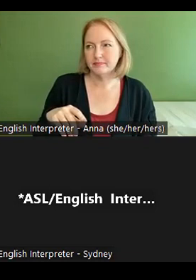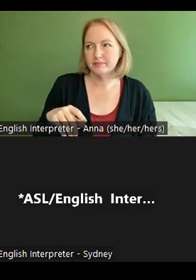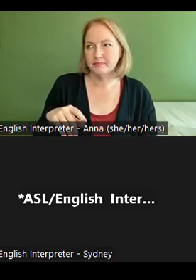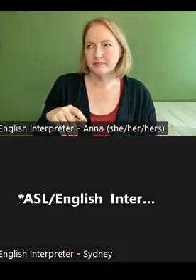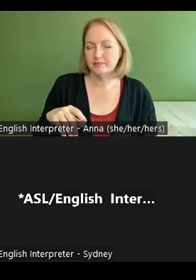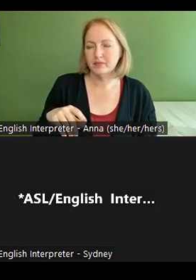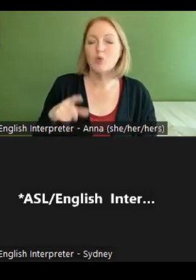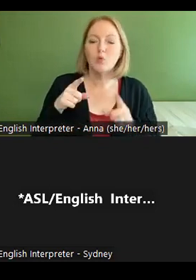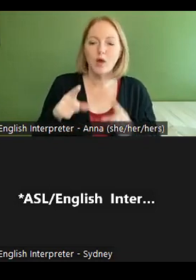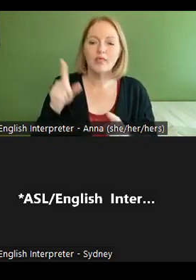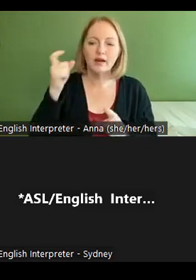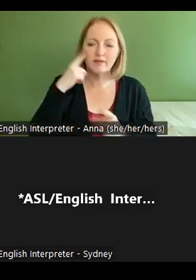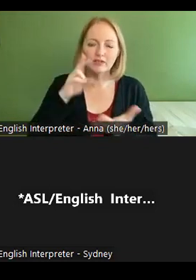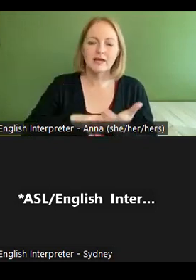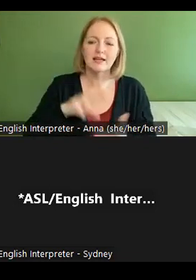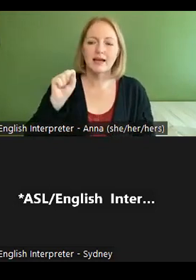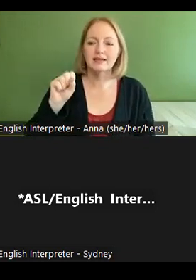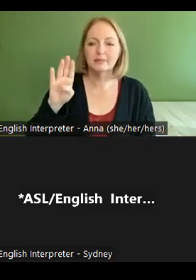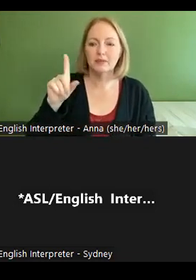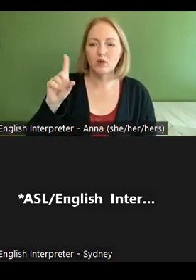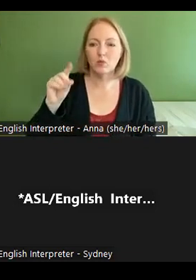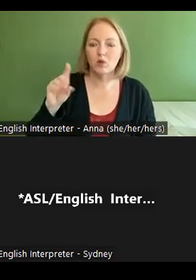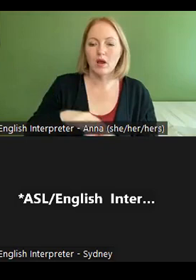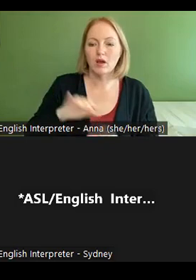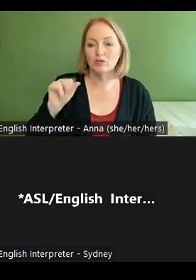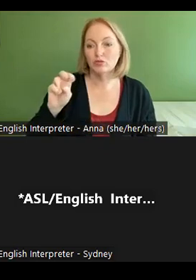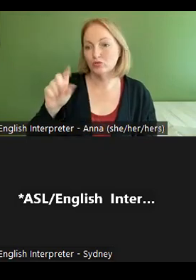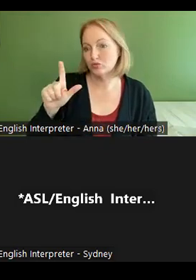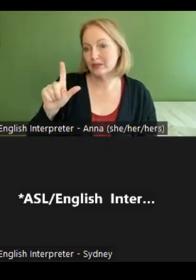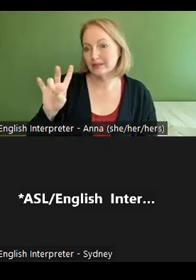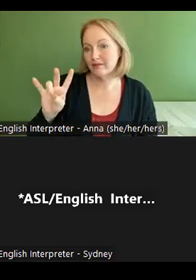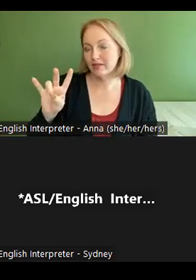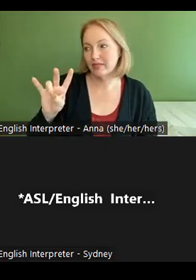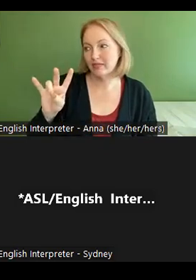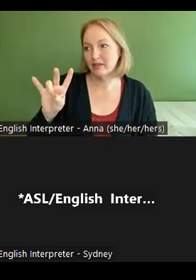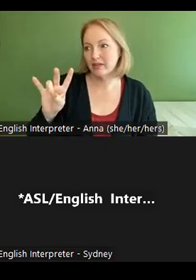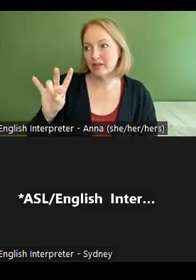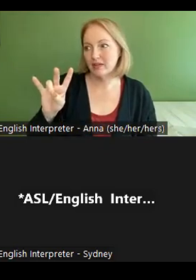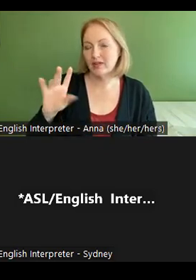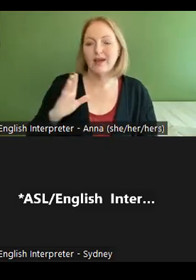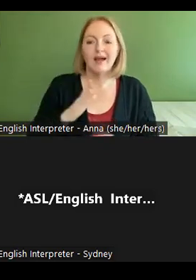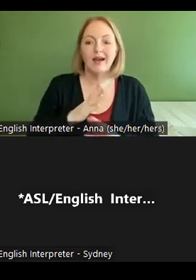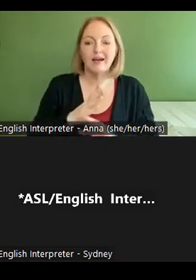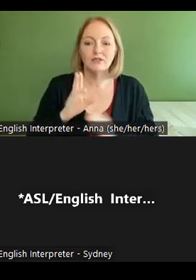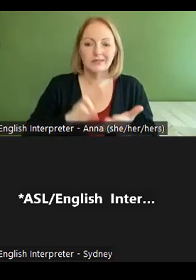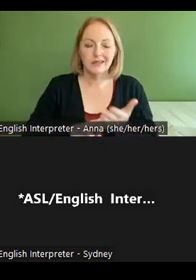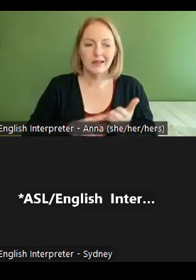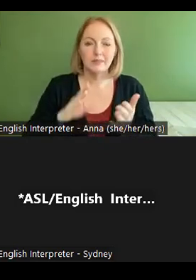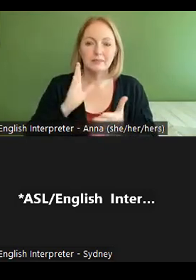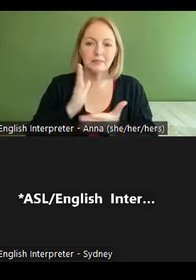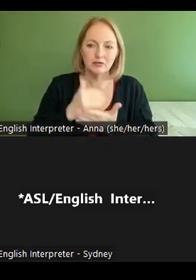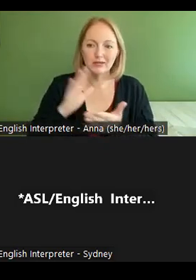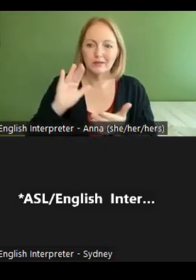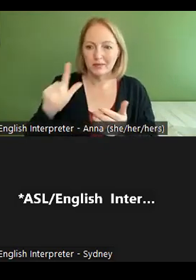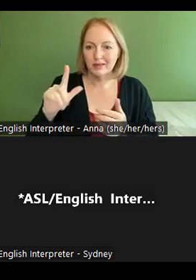while the governor signed SB 101 on June 27, upon the signed Budget Bill Junior and the Human Service